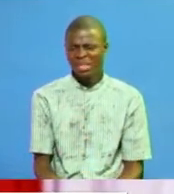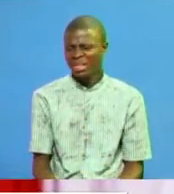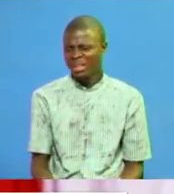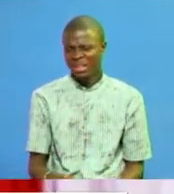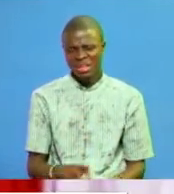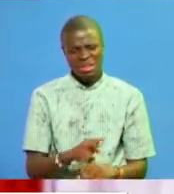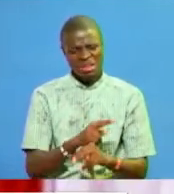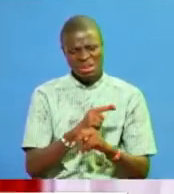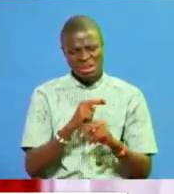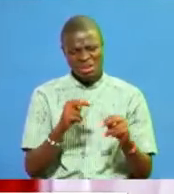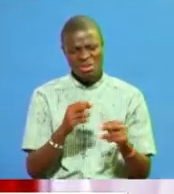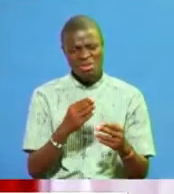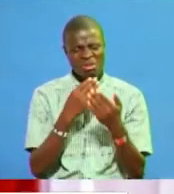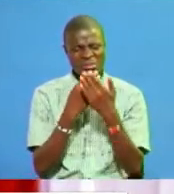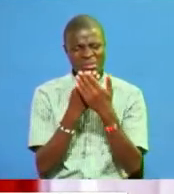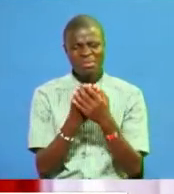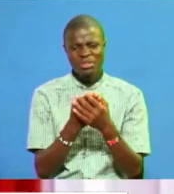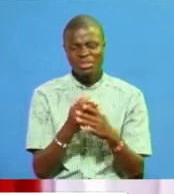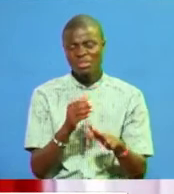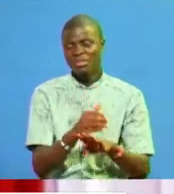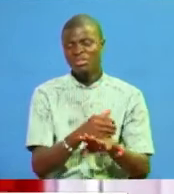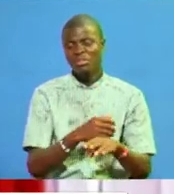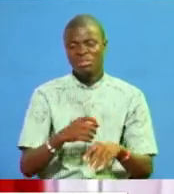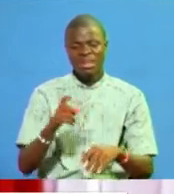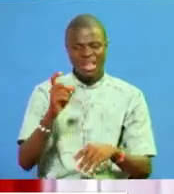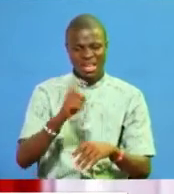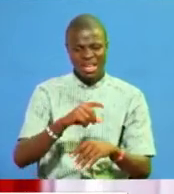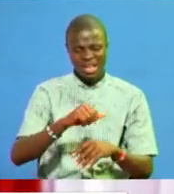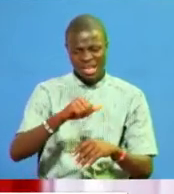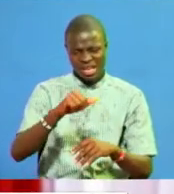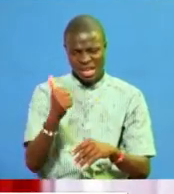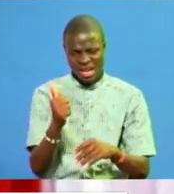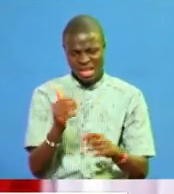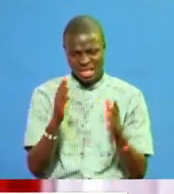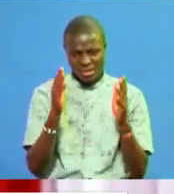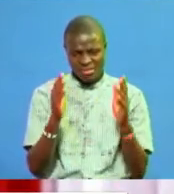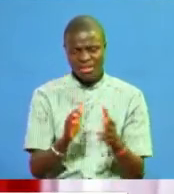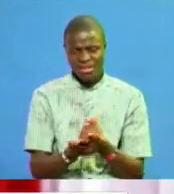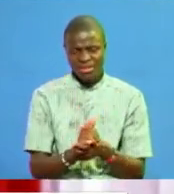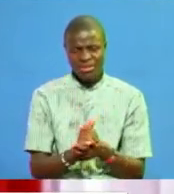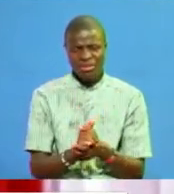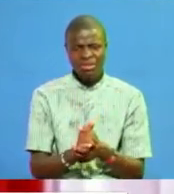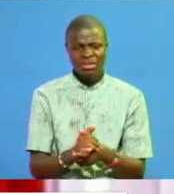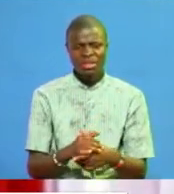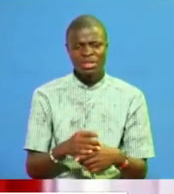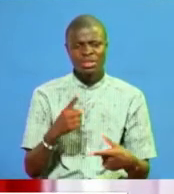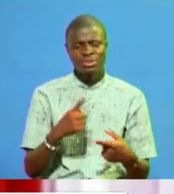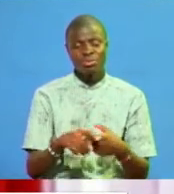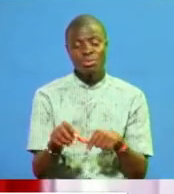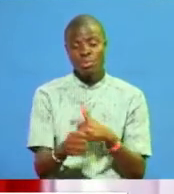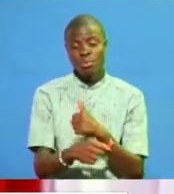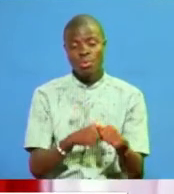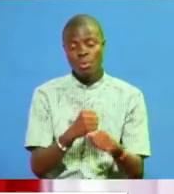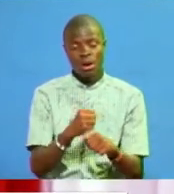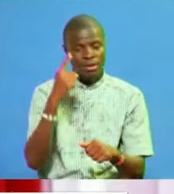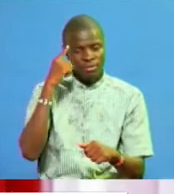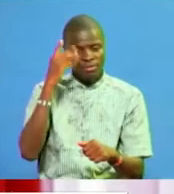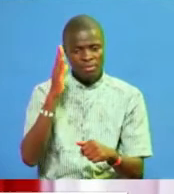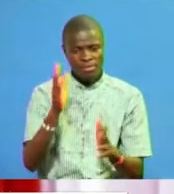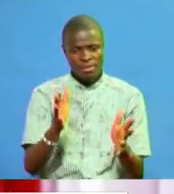Hatuhitaji ruhusa ya mtu mwingine yeyote. Ruhusa tuko nayo tayari kutoka uchaguzi wa